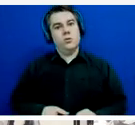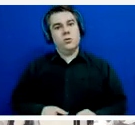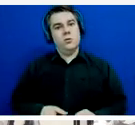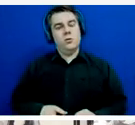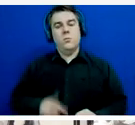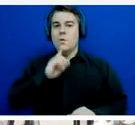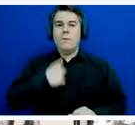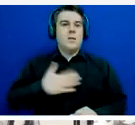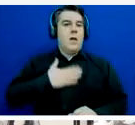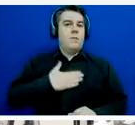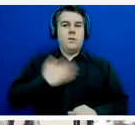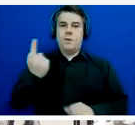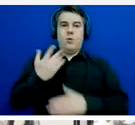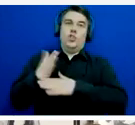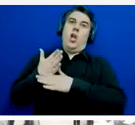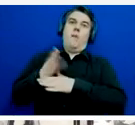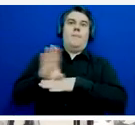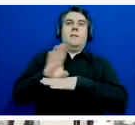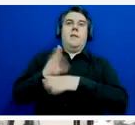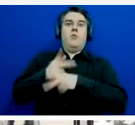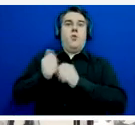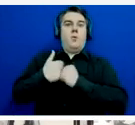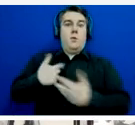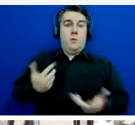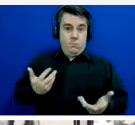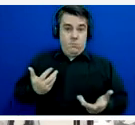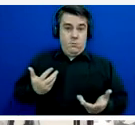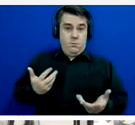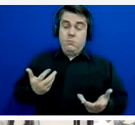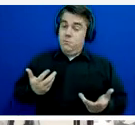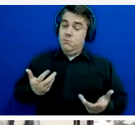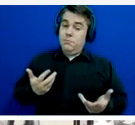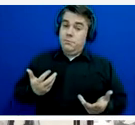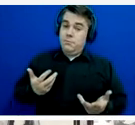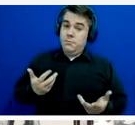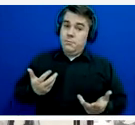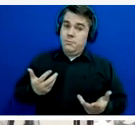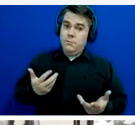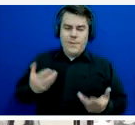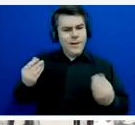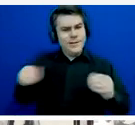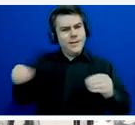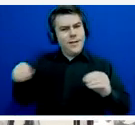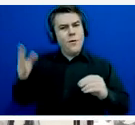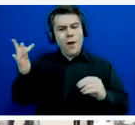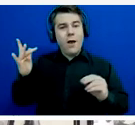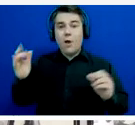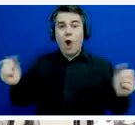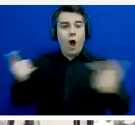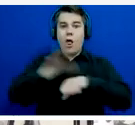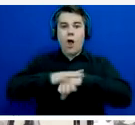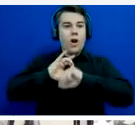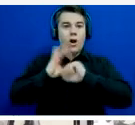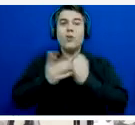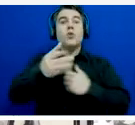grateful someone shared the business and the products with me. Mm-hmm. And so, yeah, it is selling because everybody on earth sells. You're selling